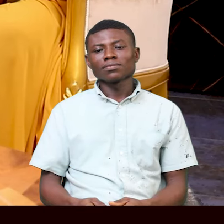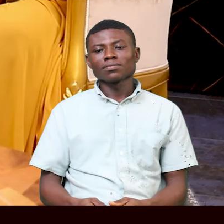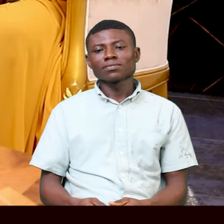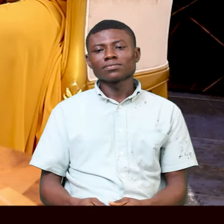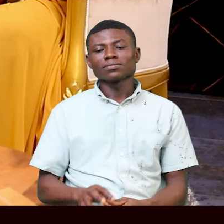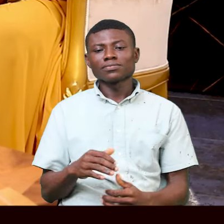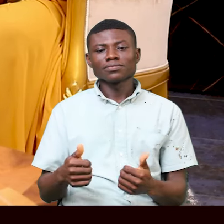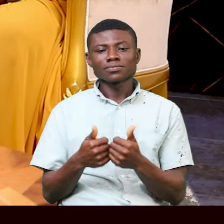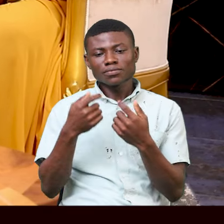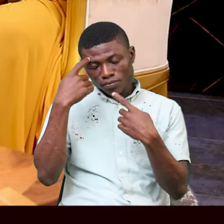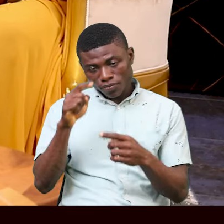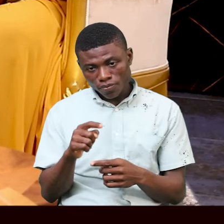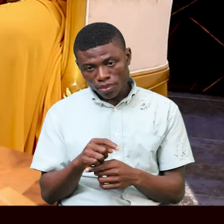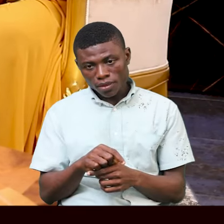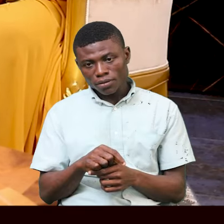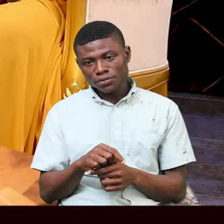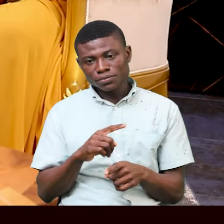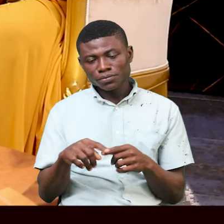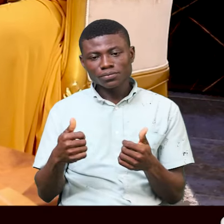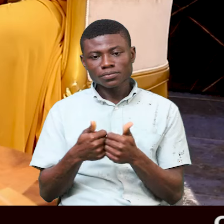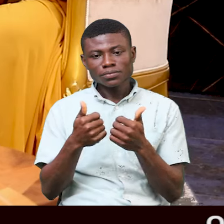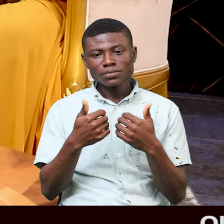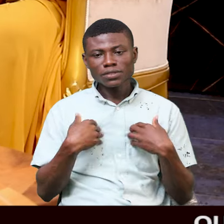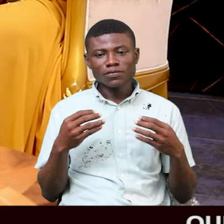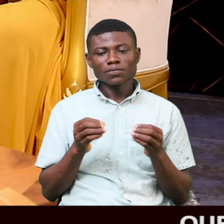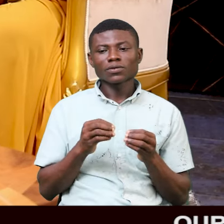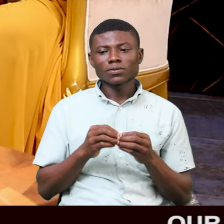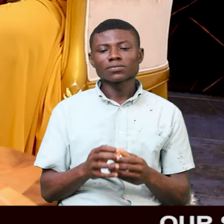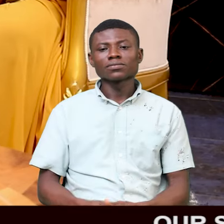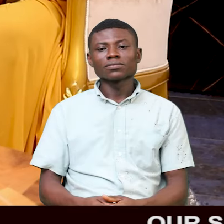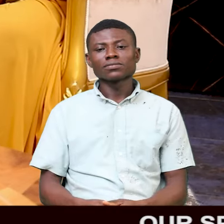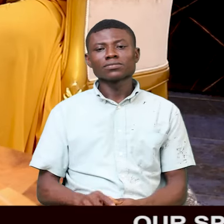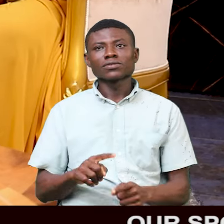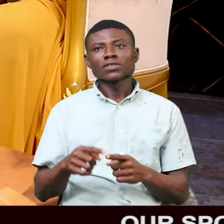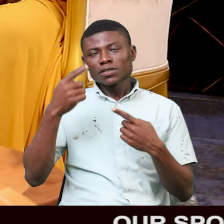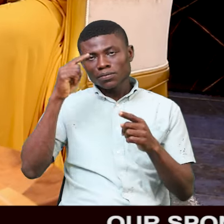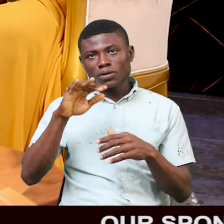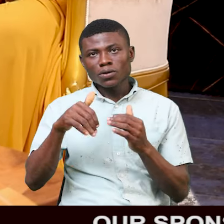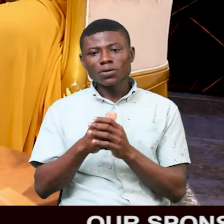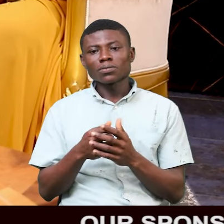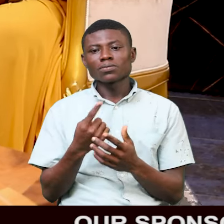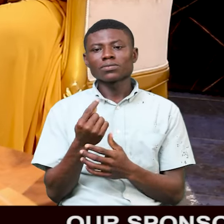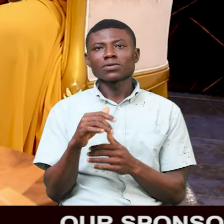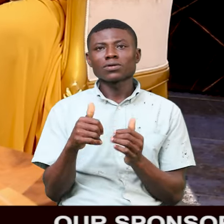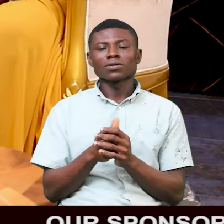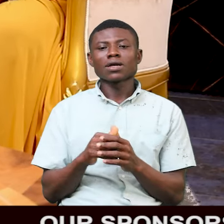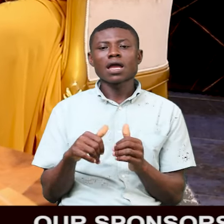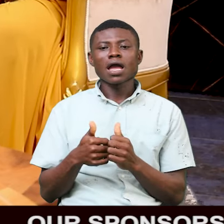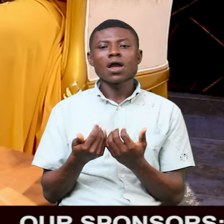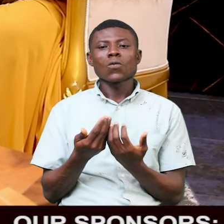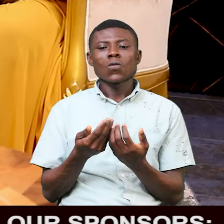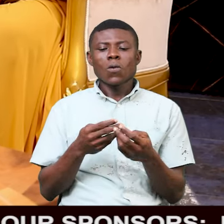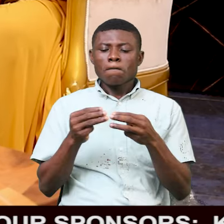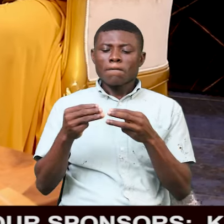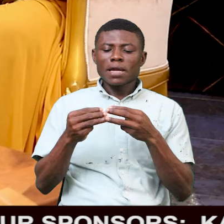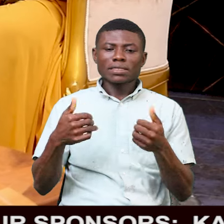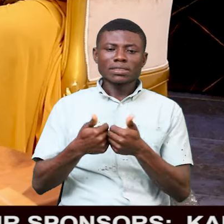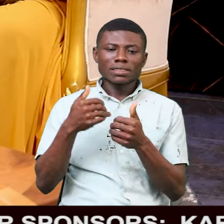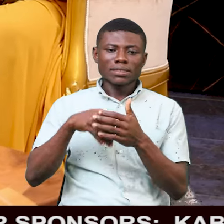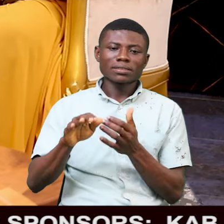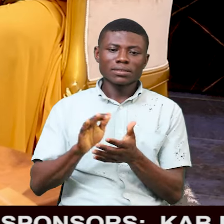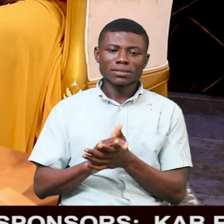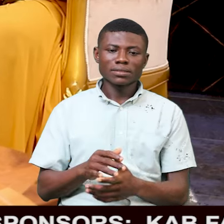e ba me odin kaka sa challenges de we ni pente wo e ba mo ye den maneuver ana mo manage